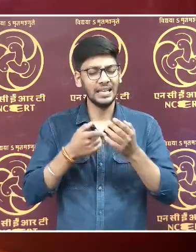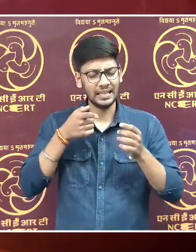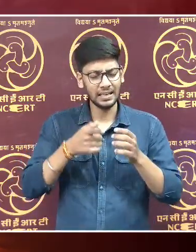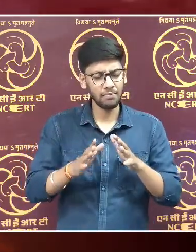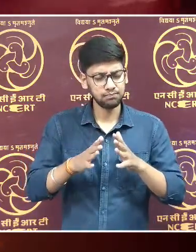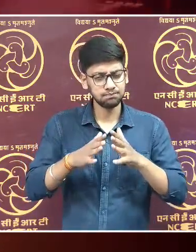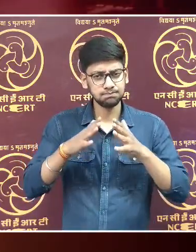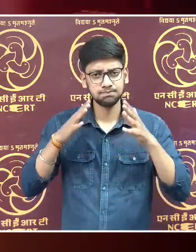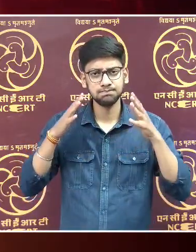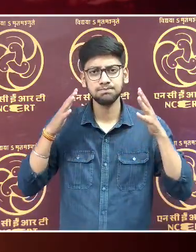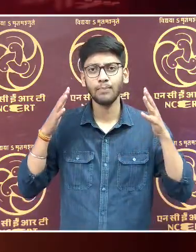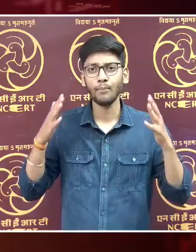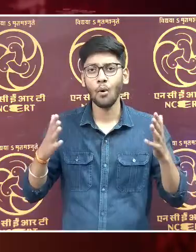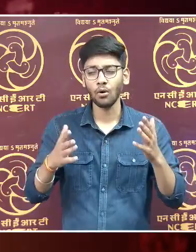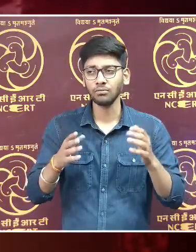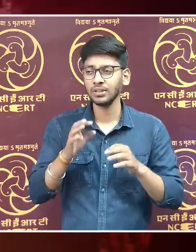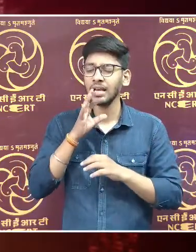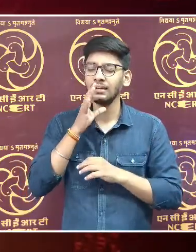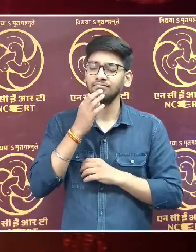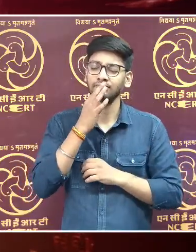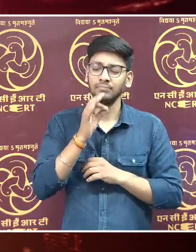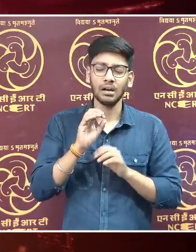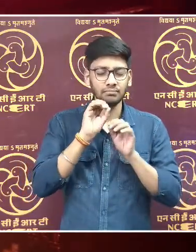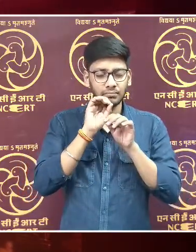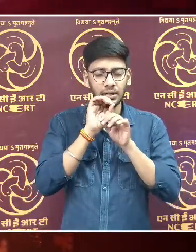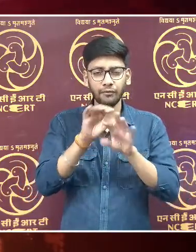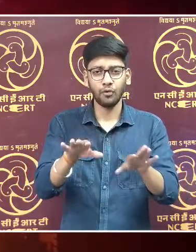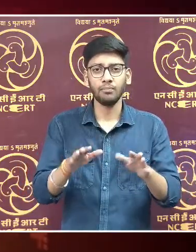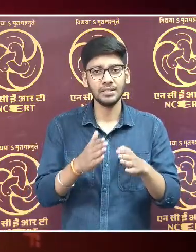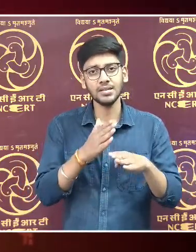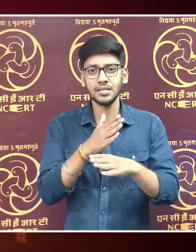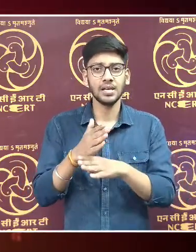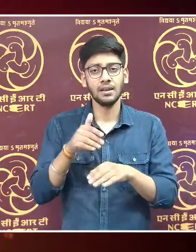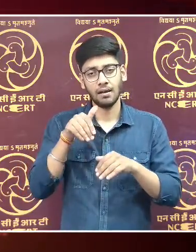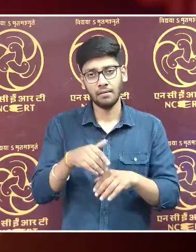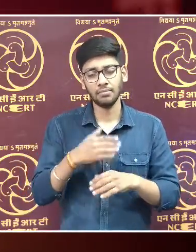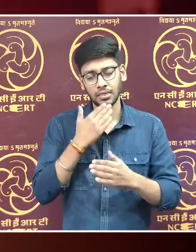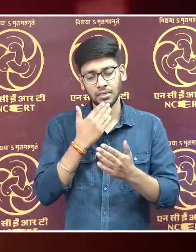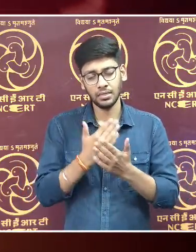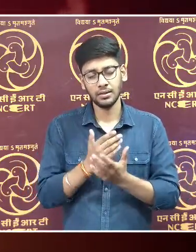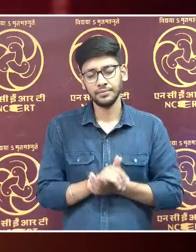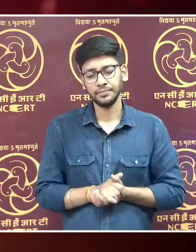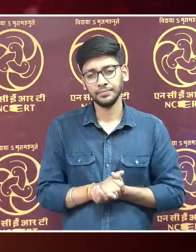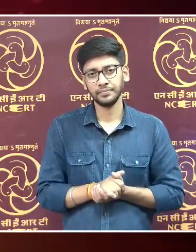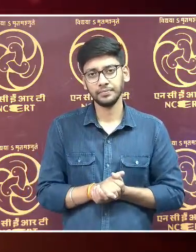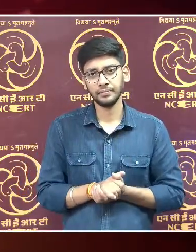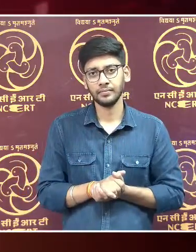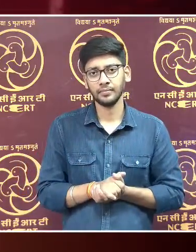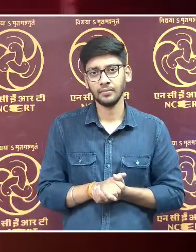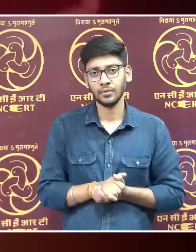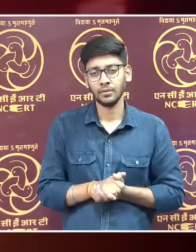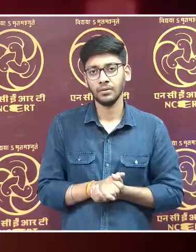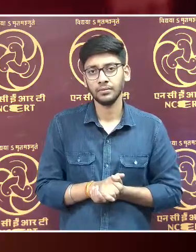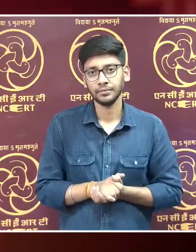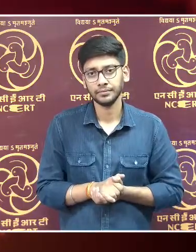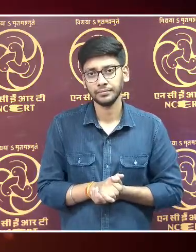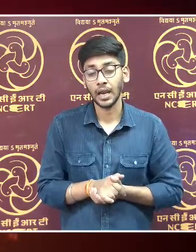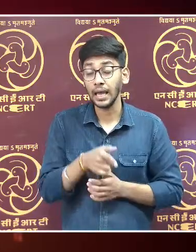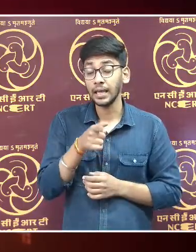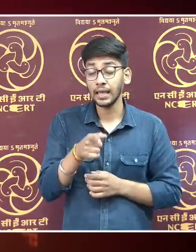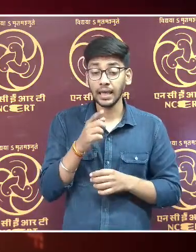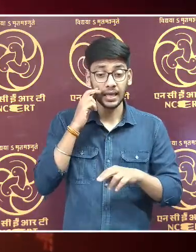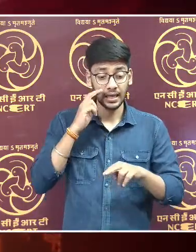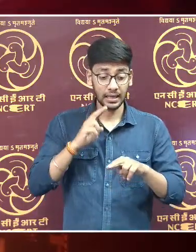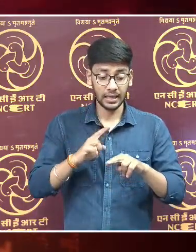very significant information that you are sharing with us. Yes. Thank you. There is always an overlap of one symptom with the